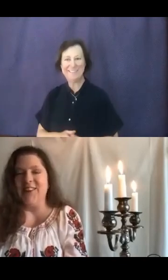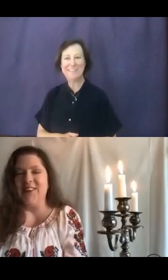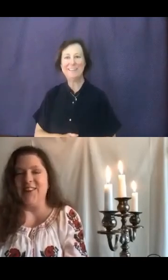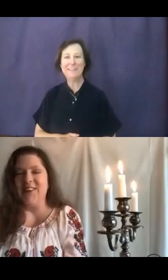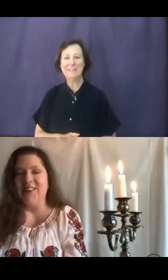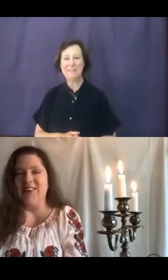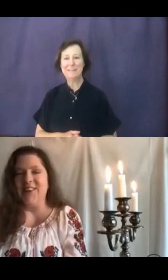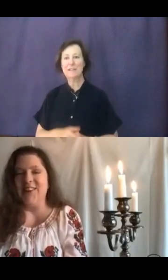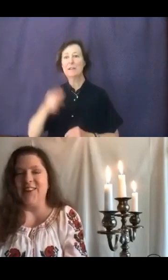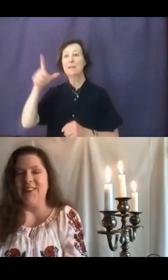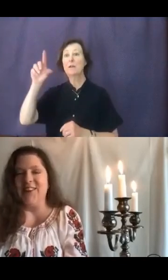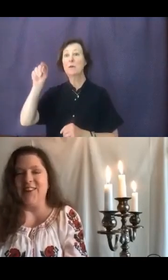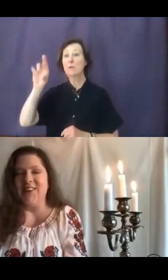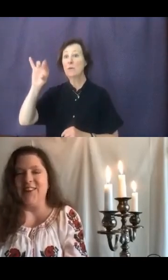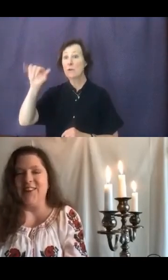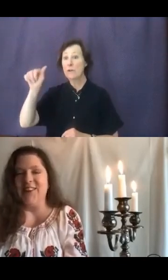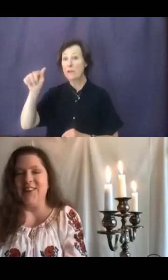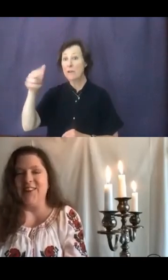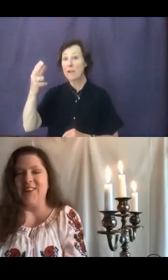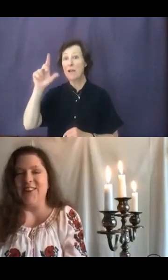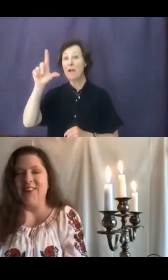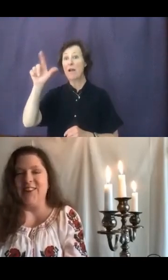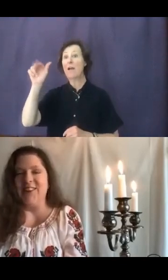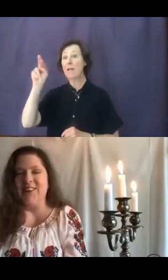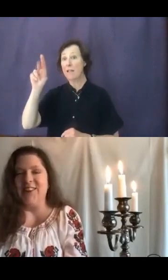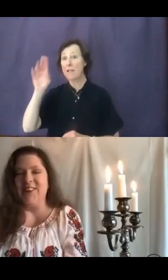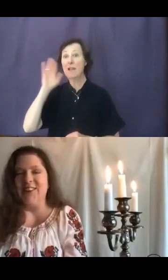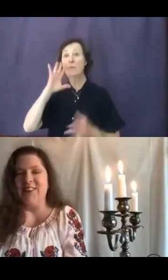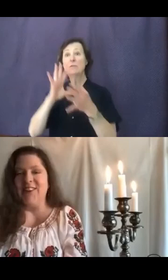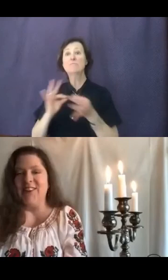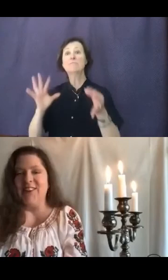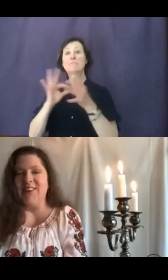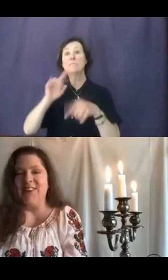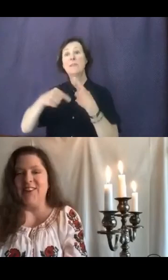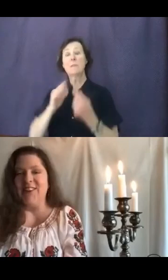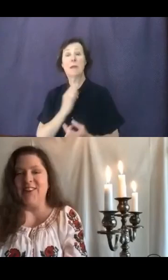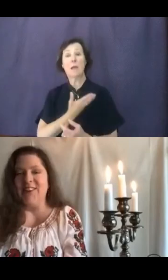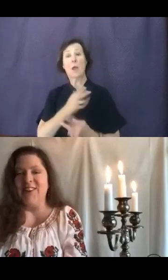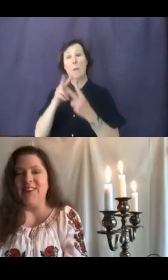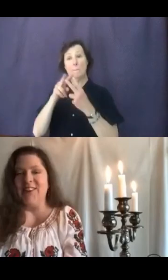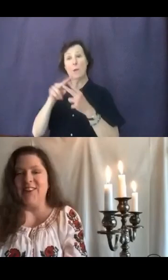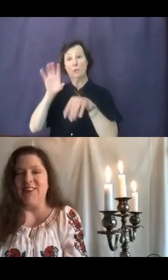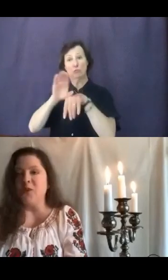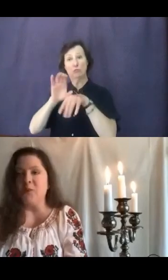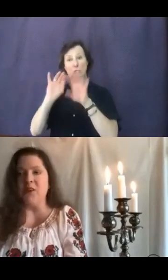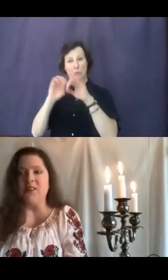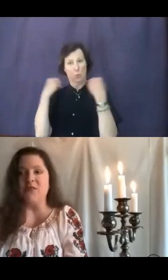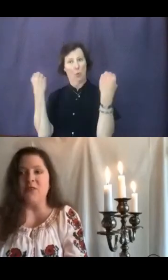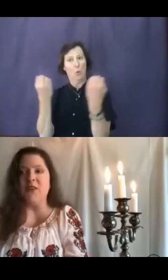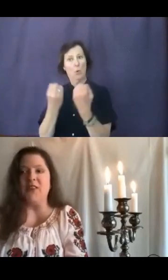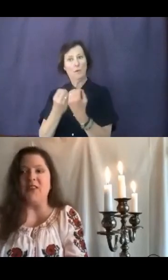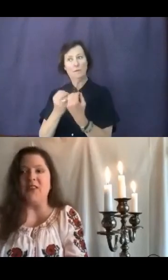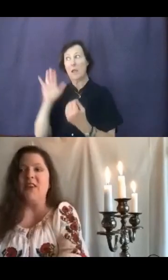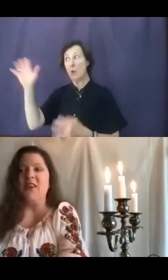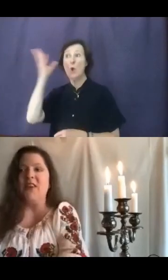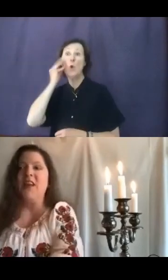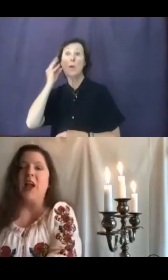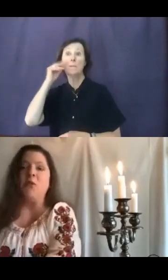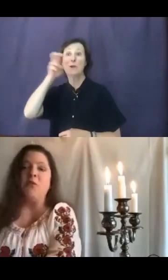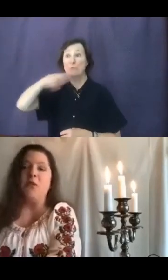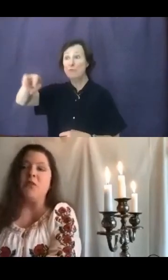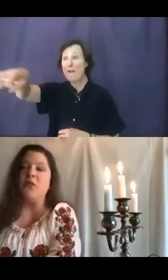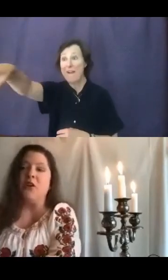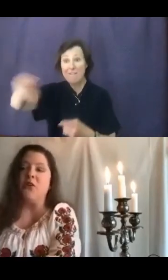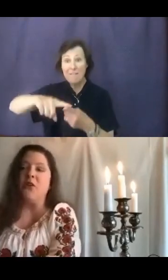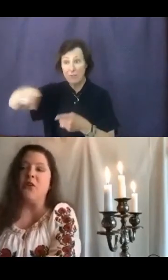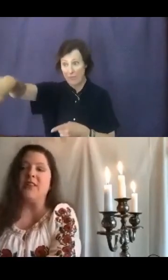Gloria Holland is going to talk a little bit about our partner church organization, her own experience traveling there, and what